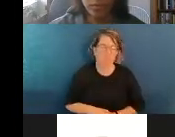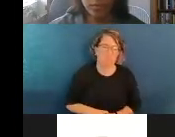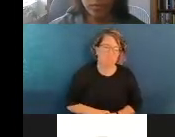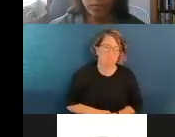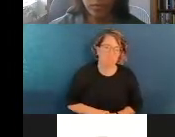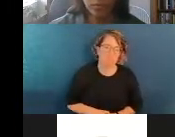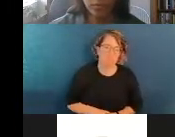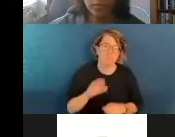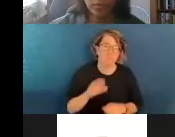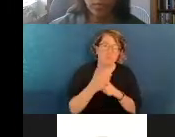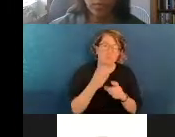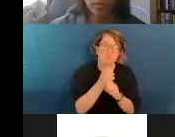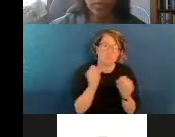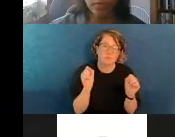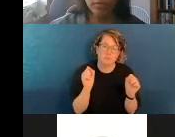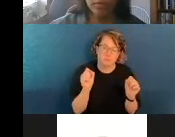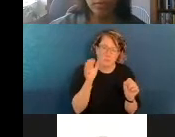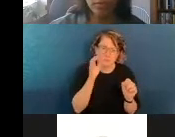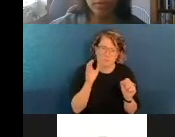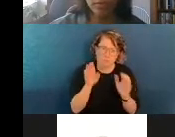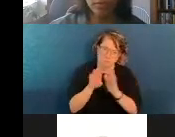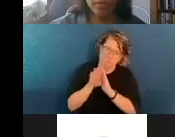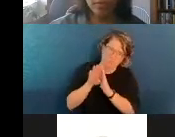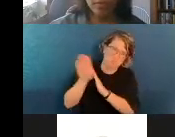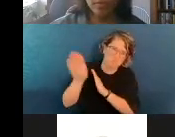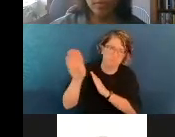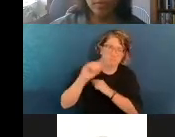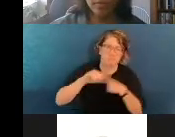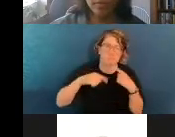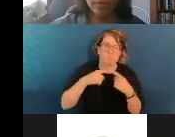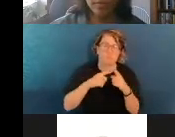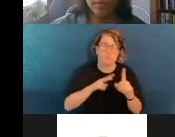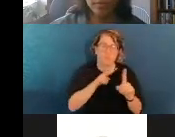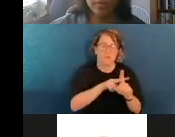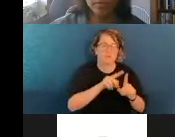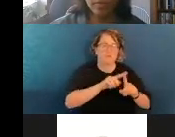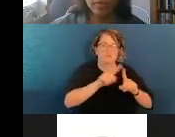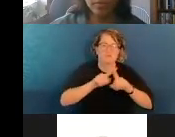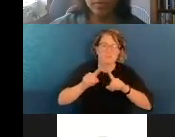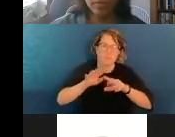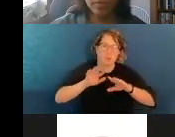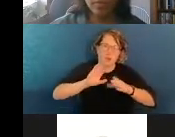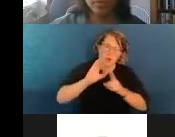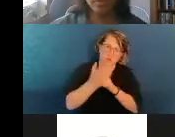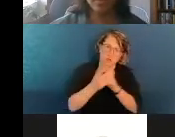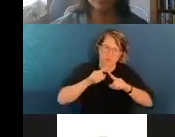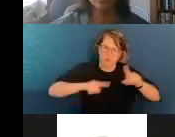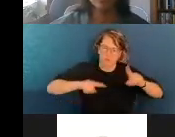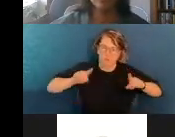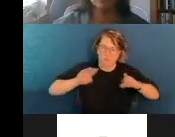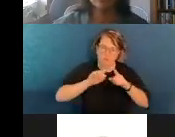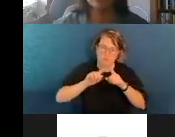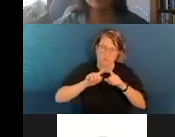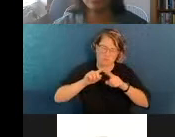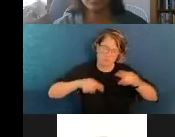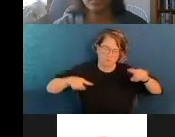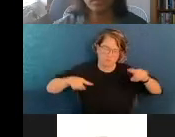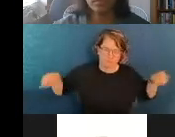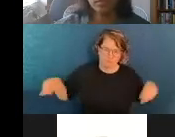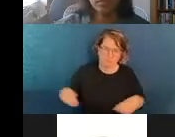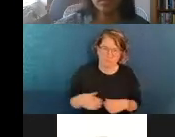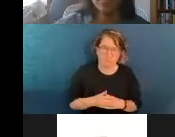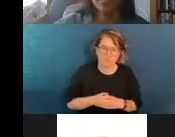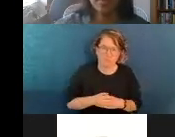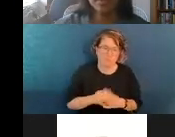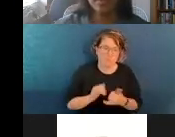are applied to the context of cultural differences. How can we do this? By developing our cultural